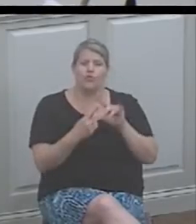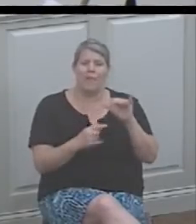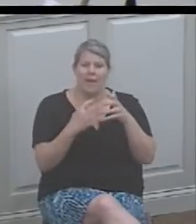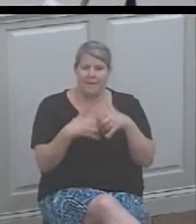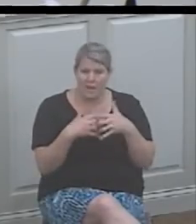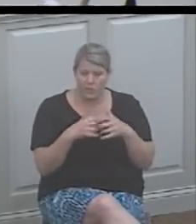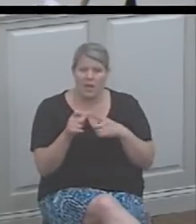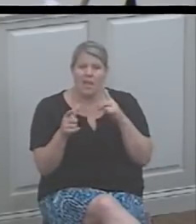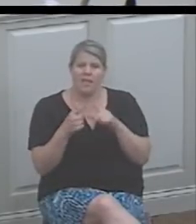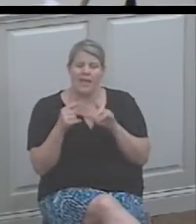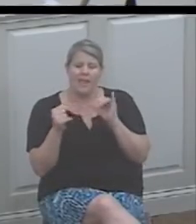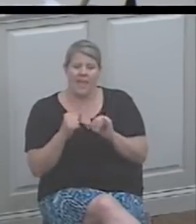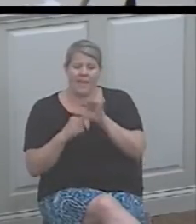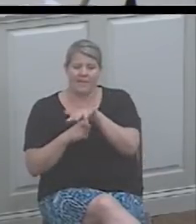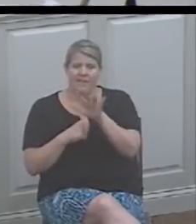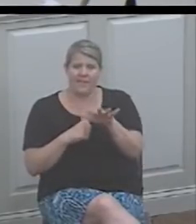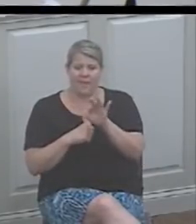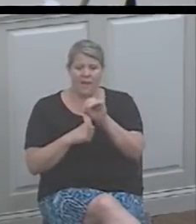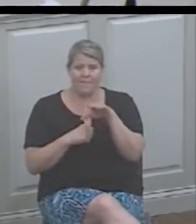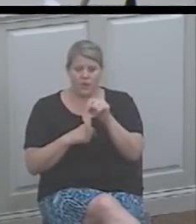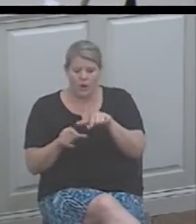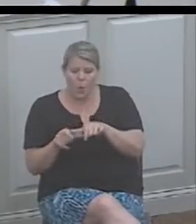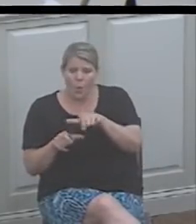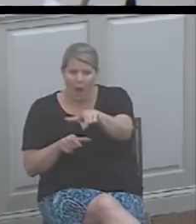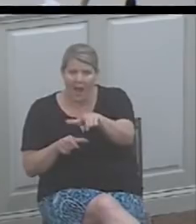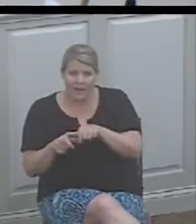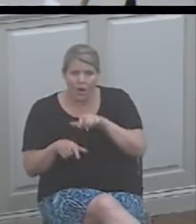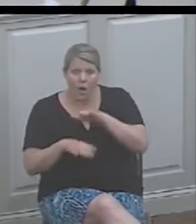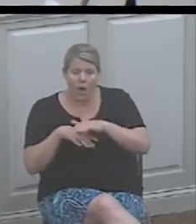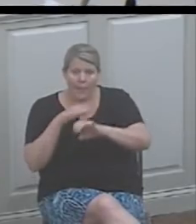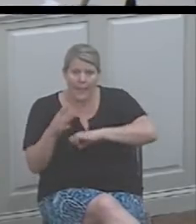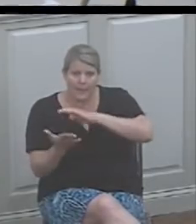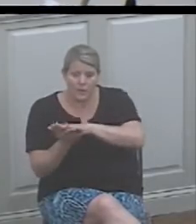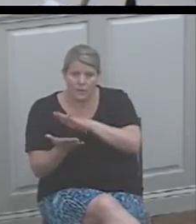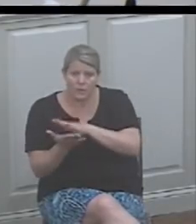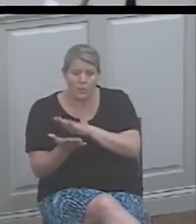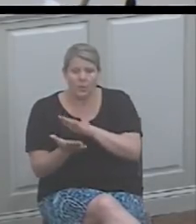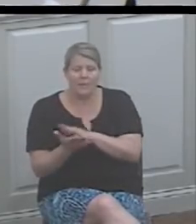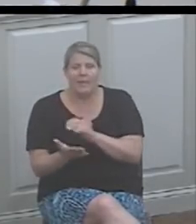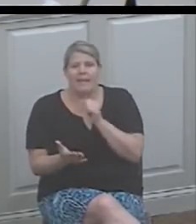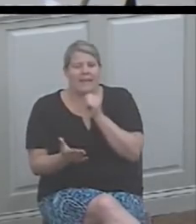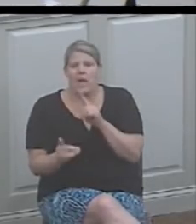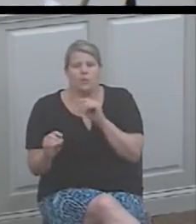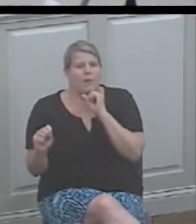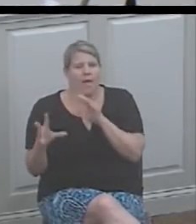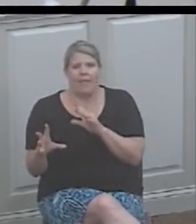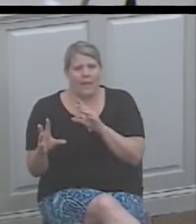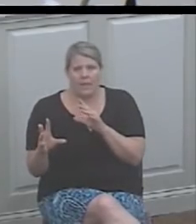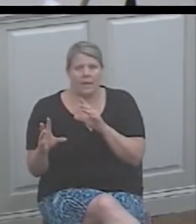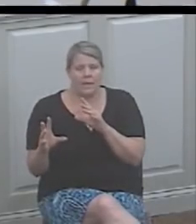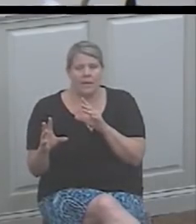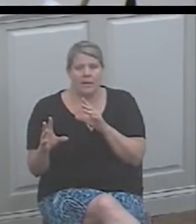additional 50-foot-wide section on Hogsett Elementary School, nothing was ever done and conveyed it to the Danville Board